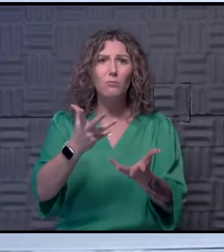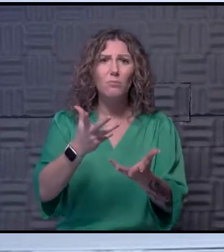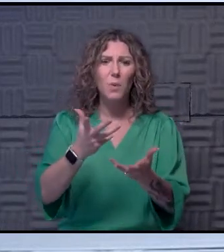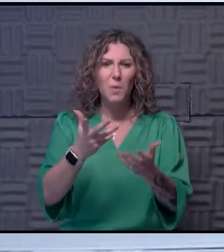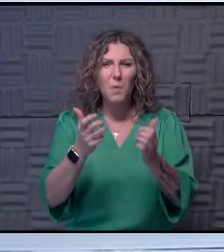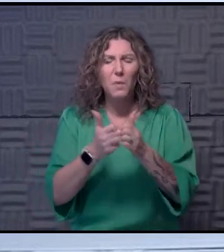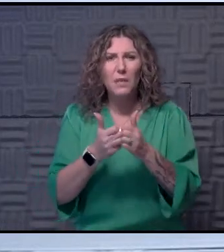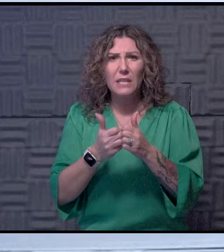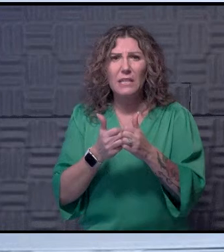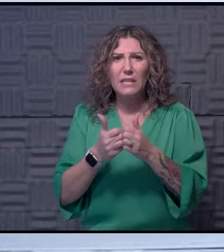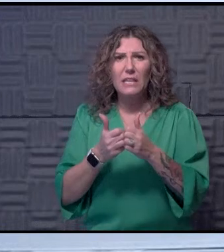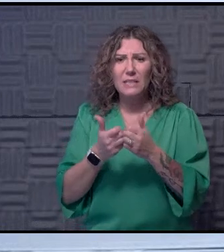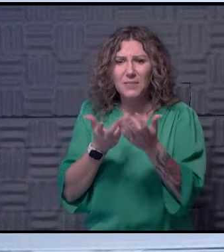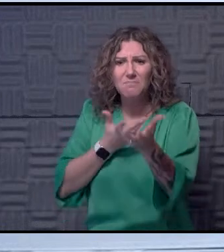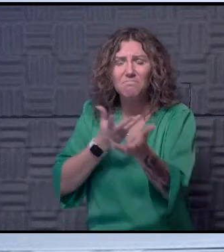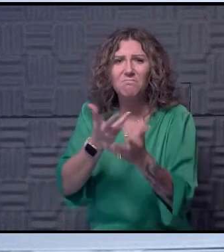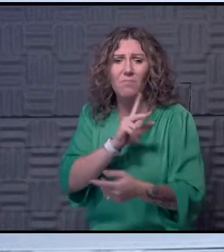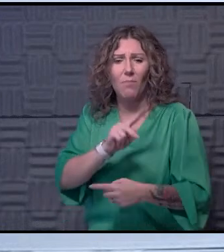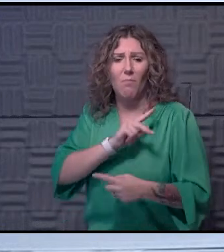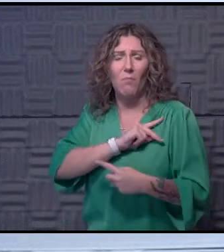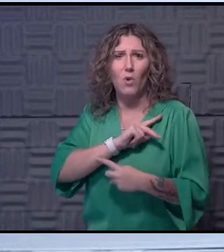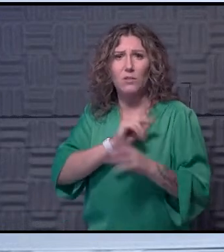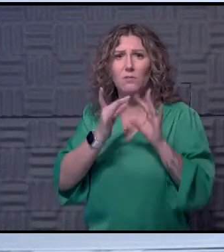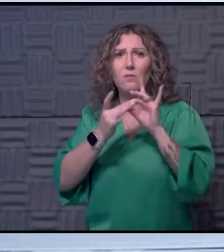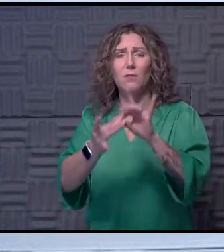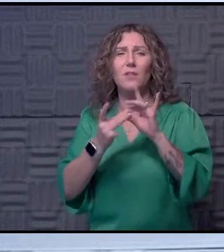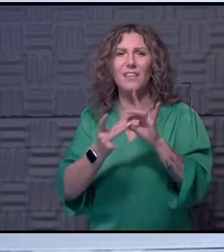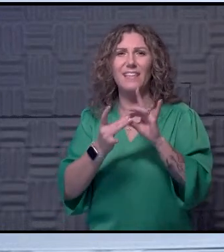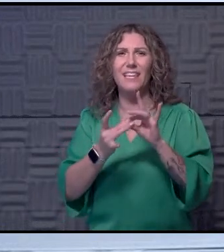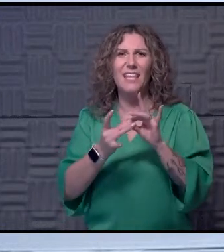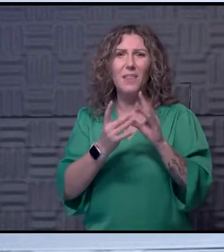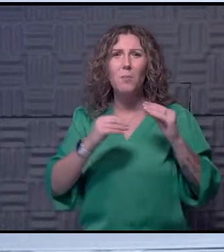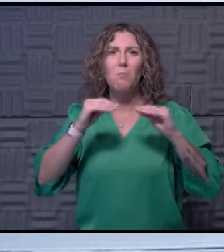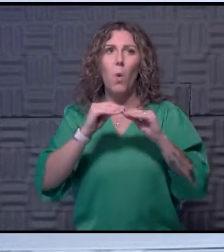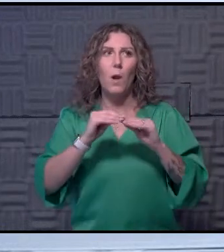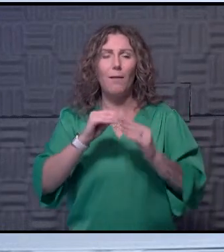connections, a less vaccine hesitant population.